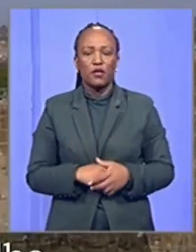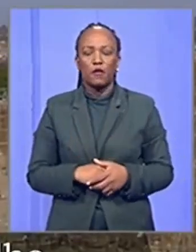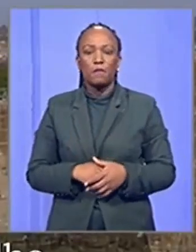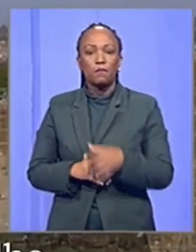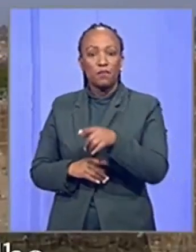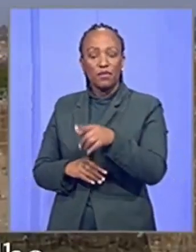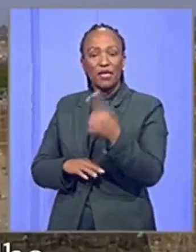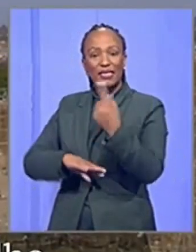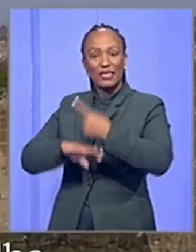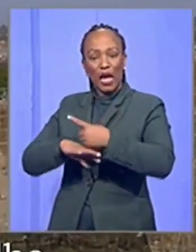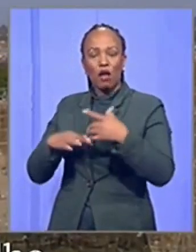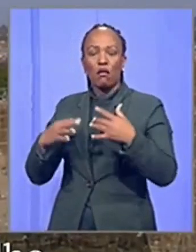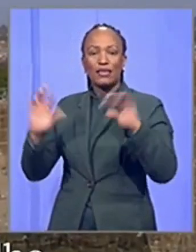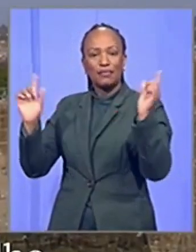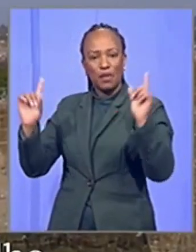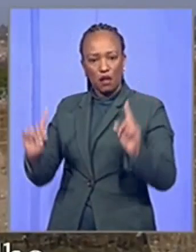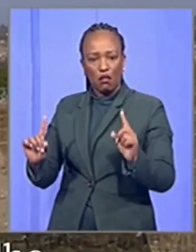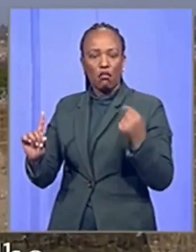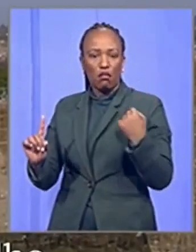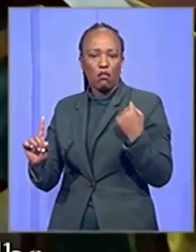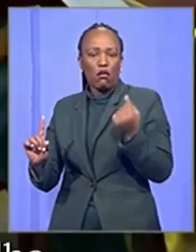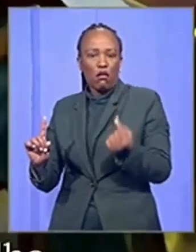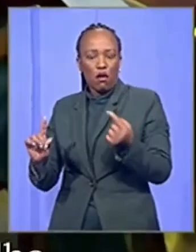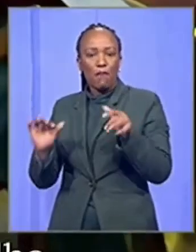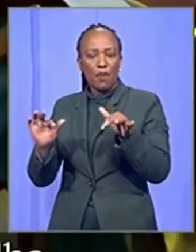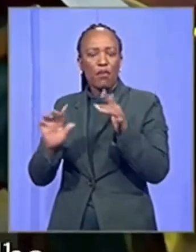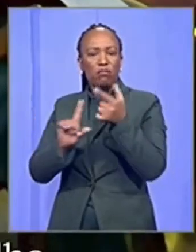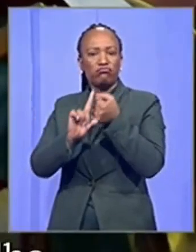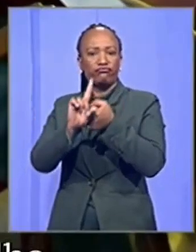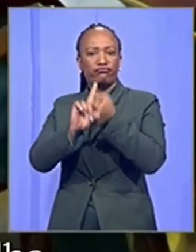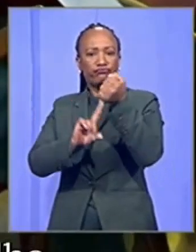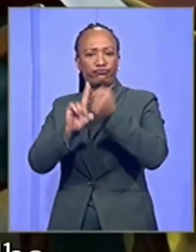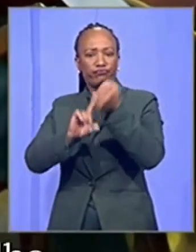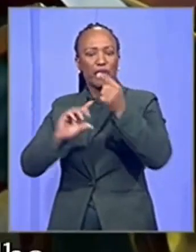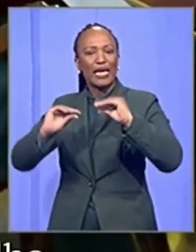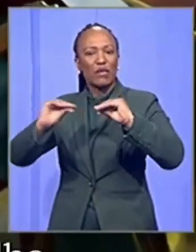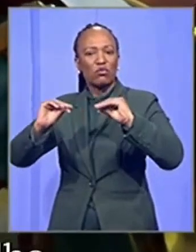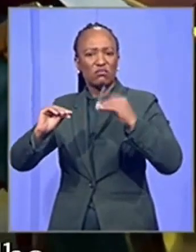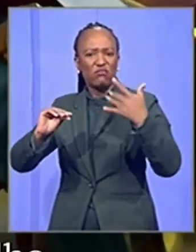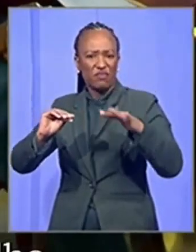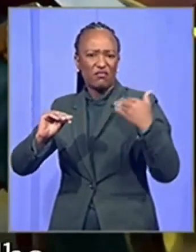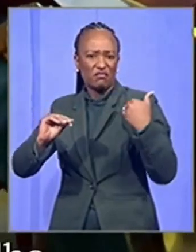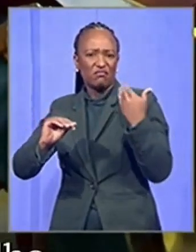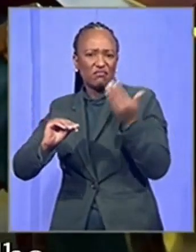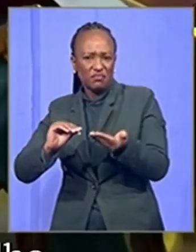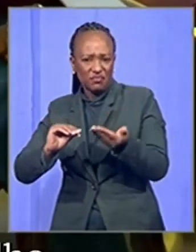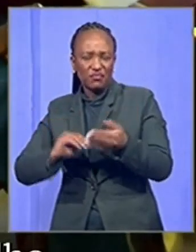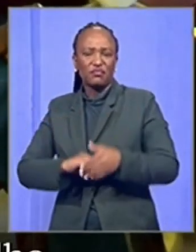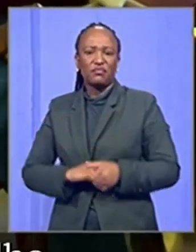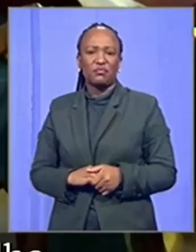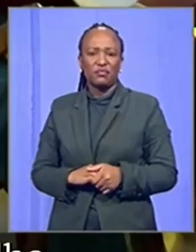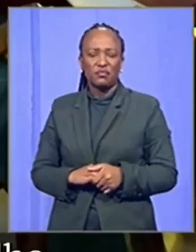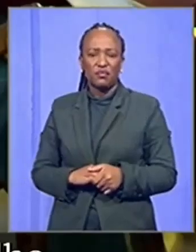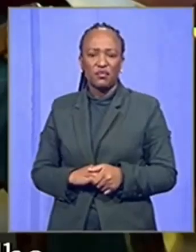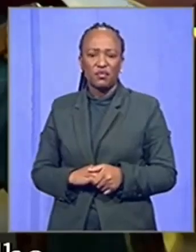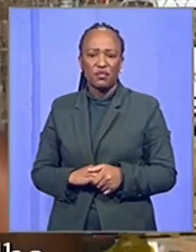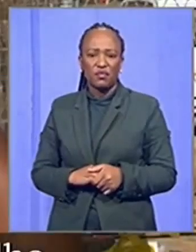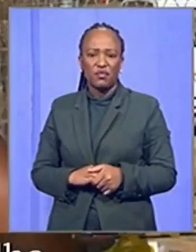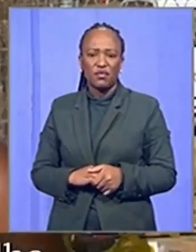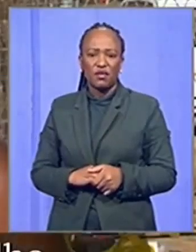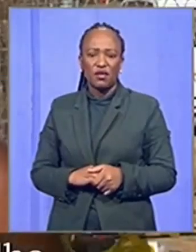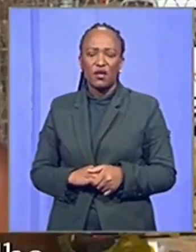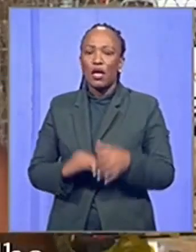it reminds us of how people fought for education and how important education is. Matric is not always people don't really